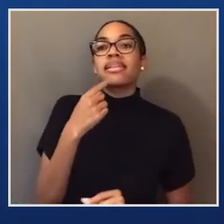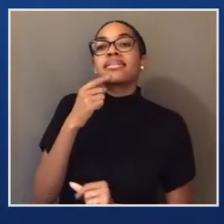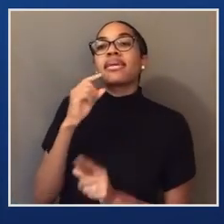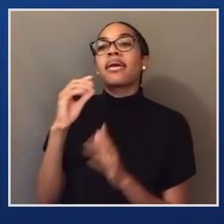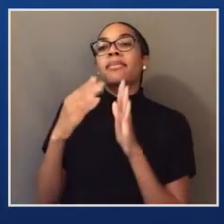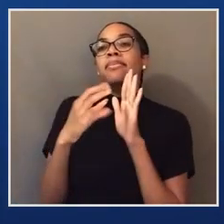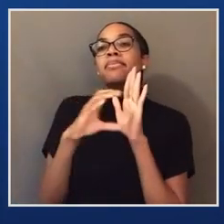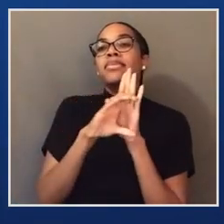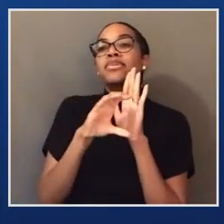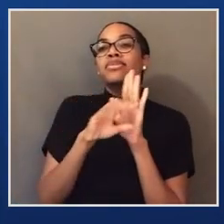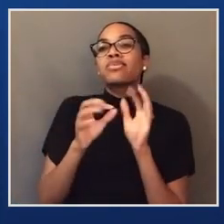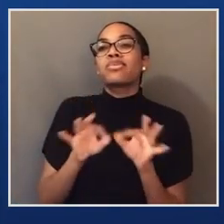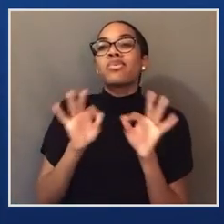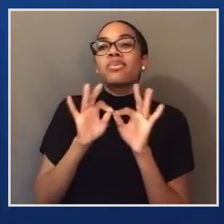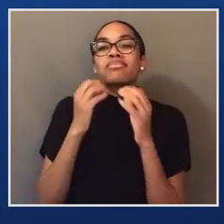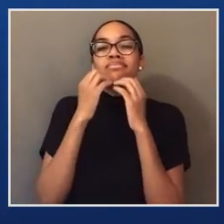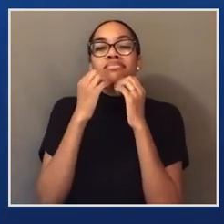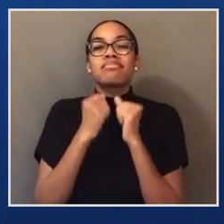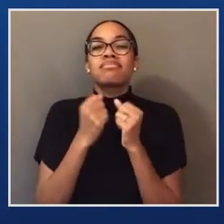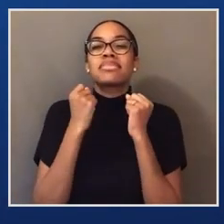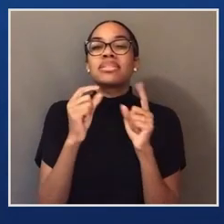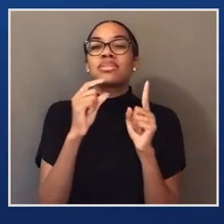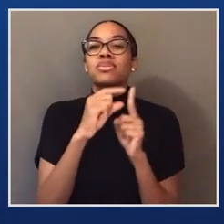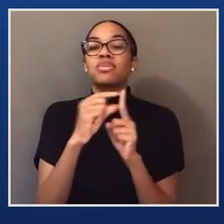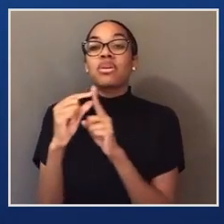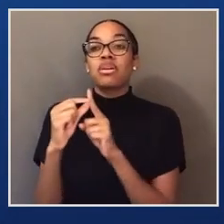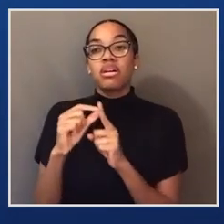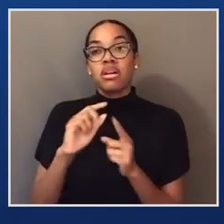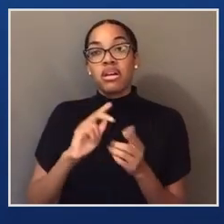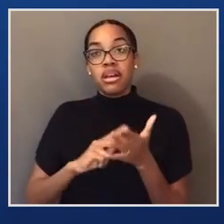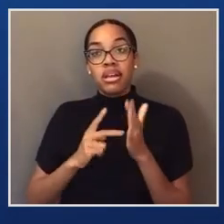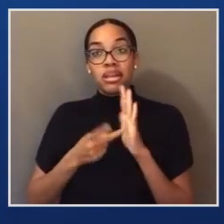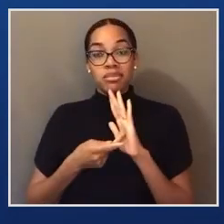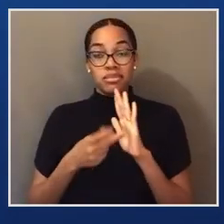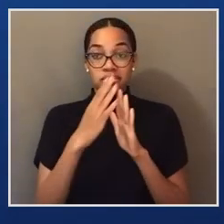paint the canvas, better let it shine. I know I done some